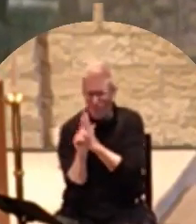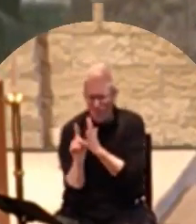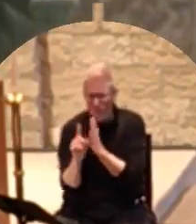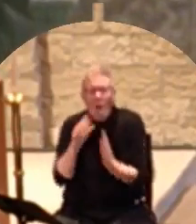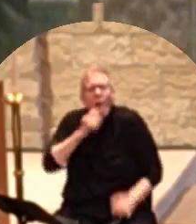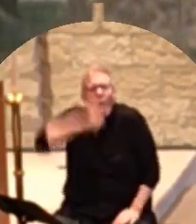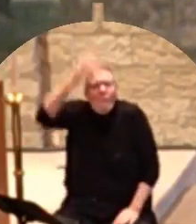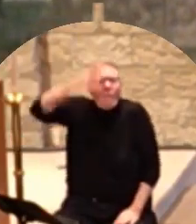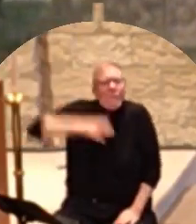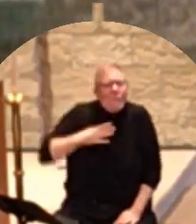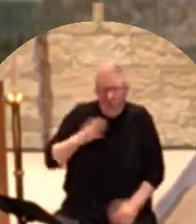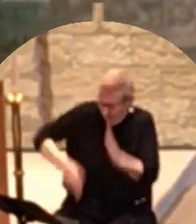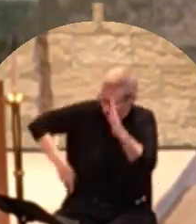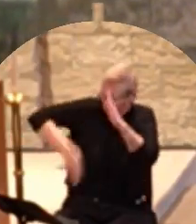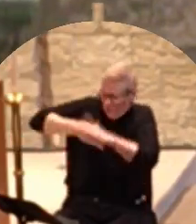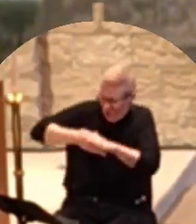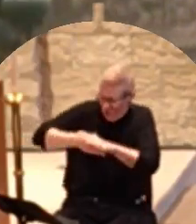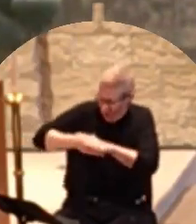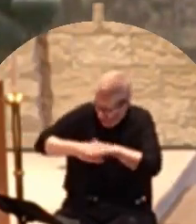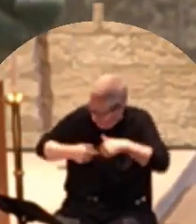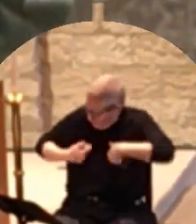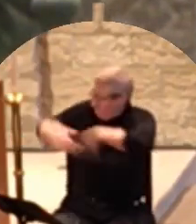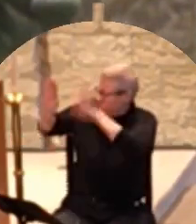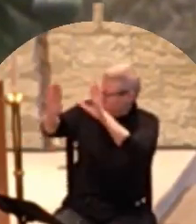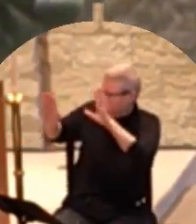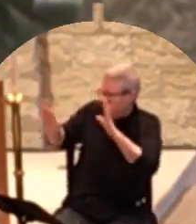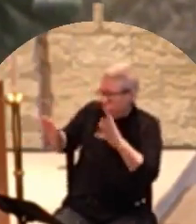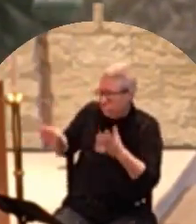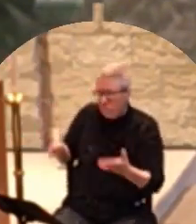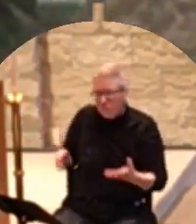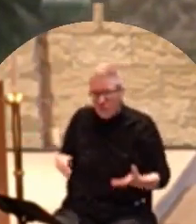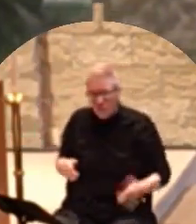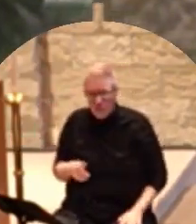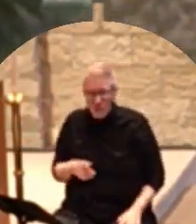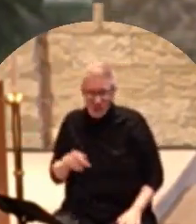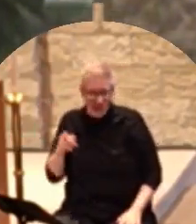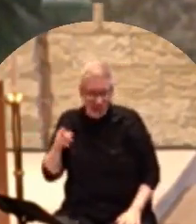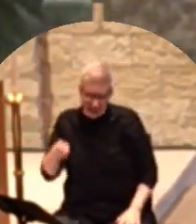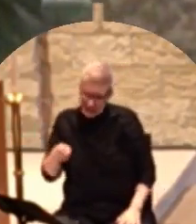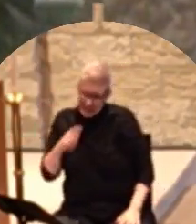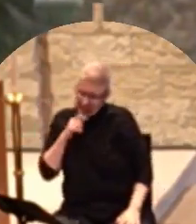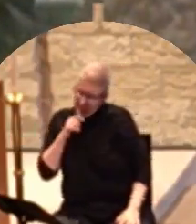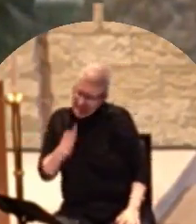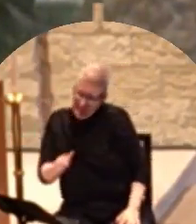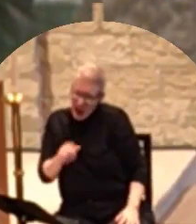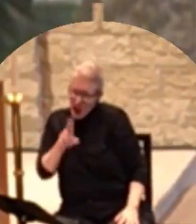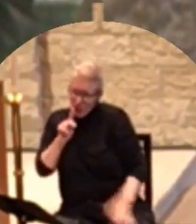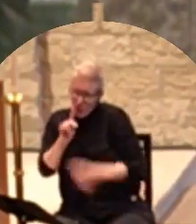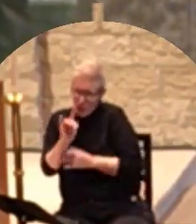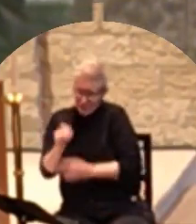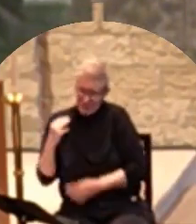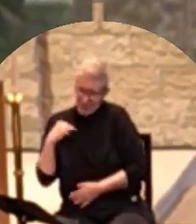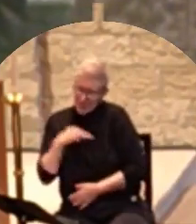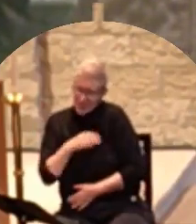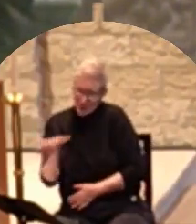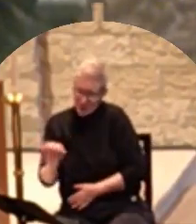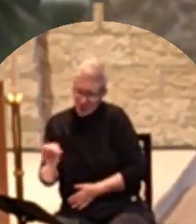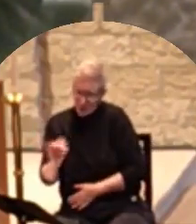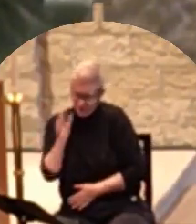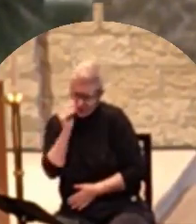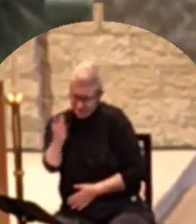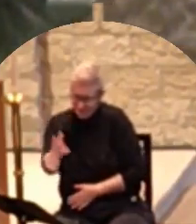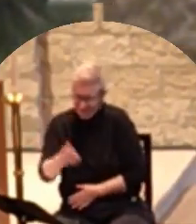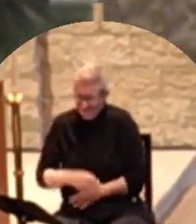gut and kicked him to the ground and rolled him away, and he was not a member of Unity either. And as he approached